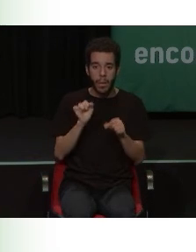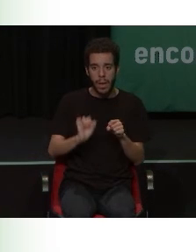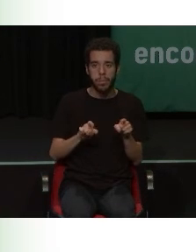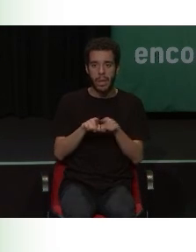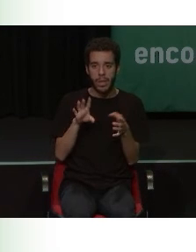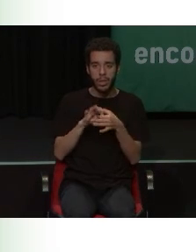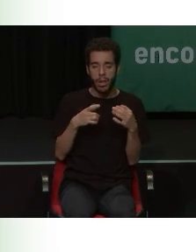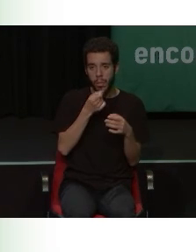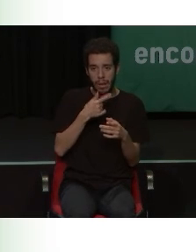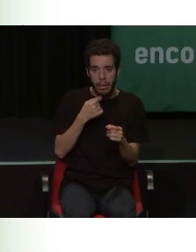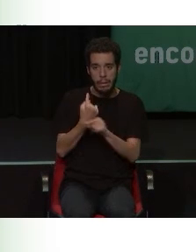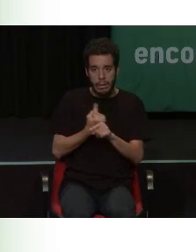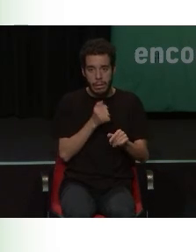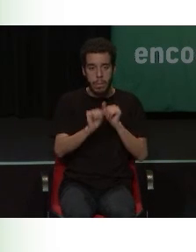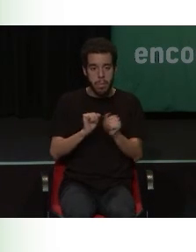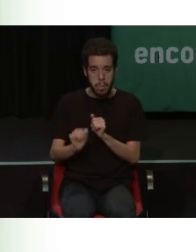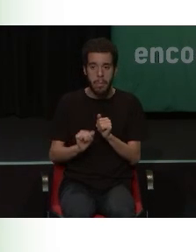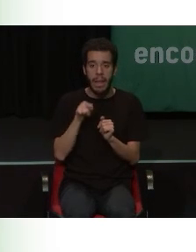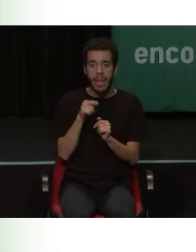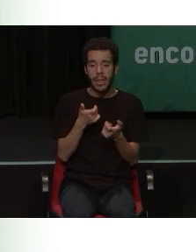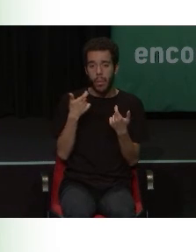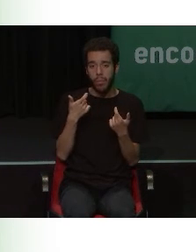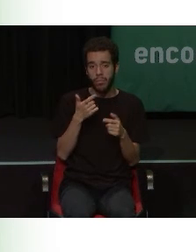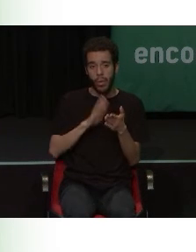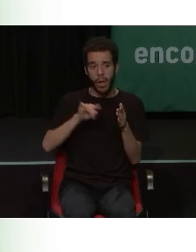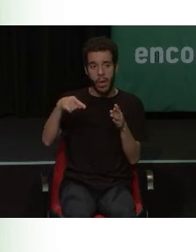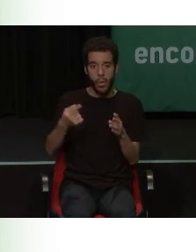and different types of technology.